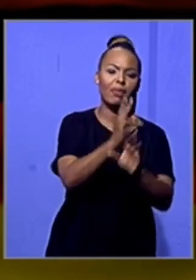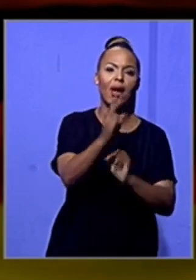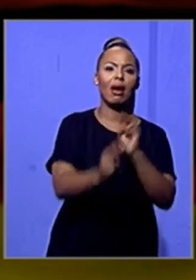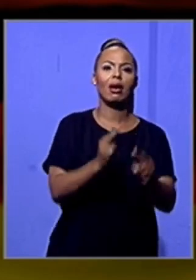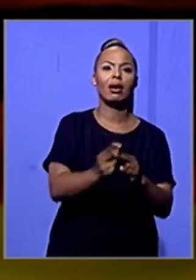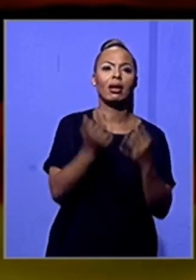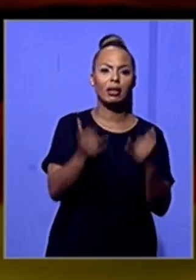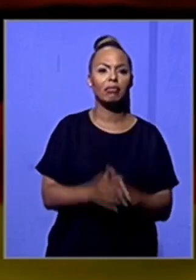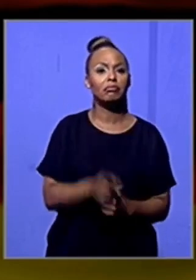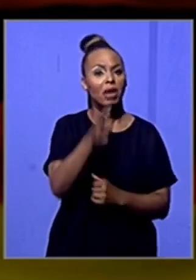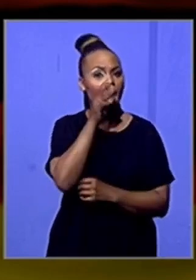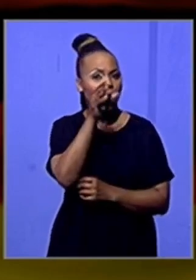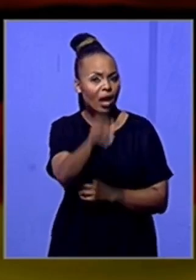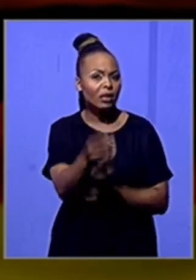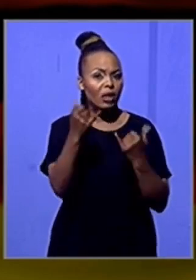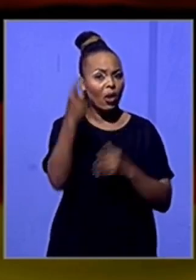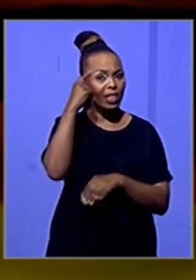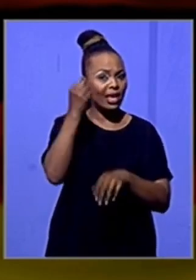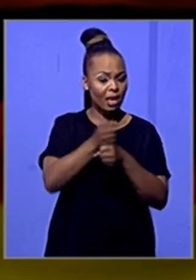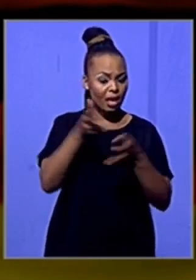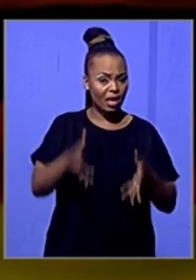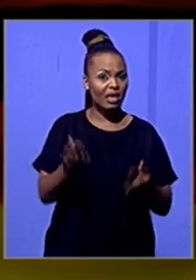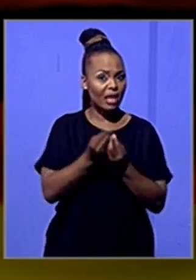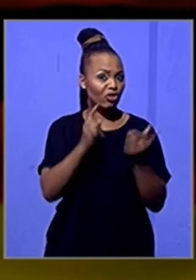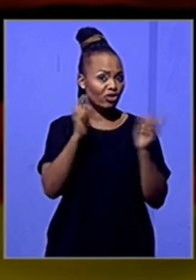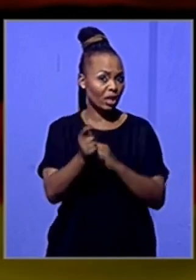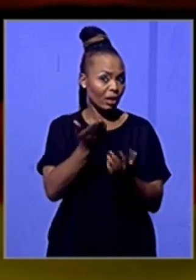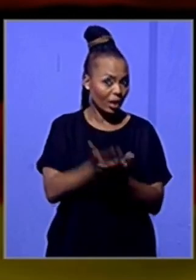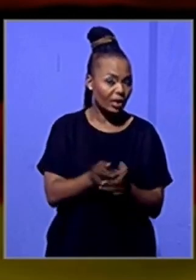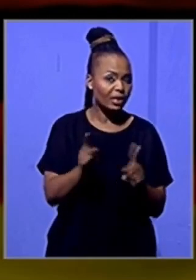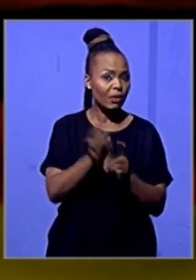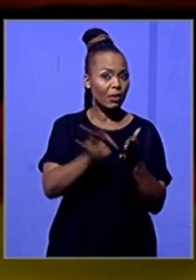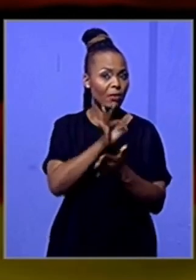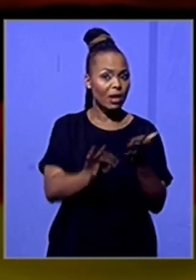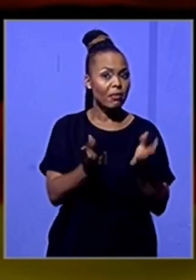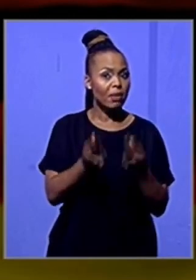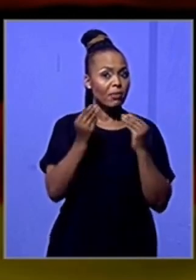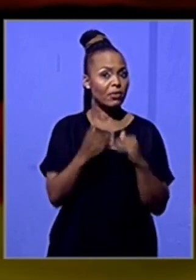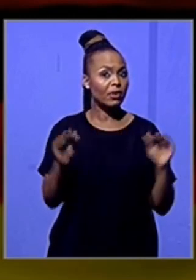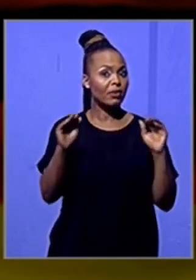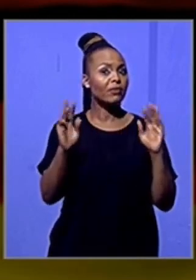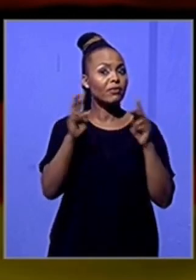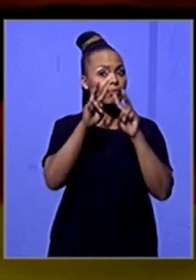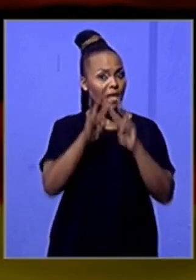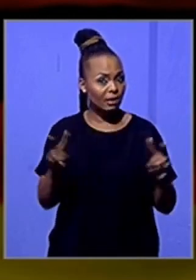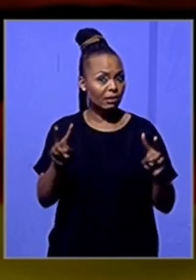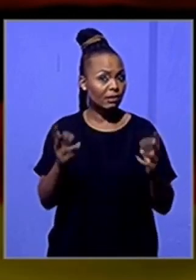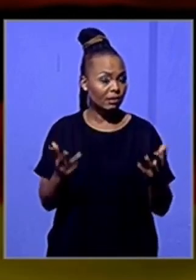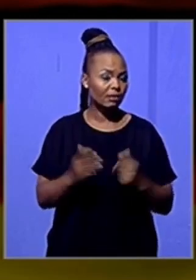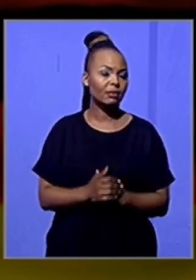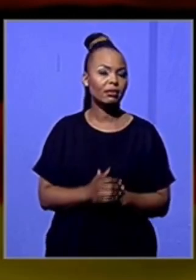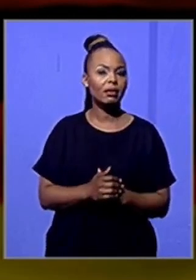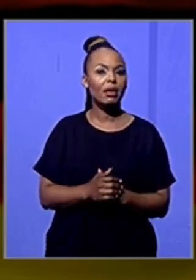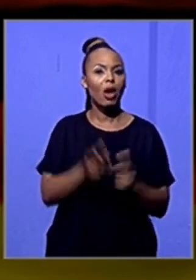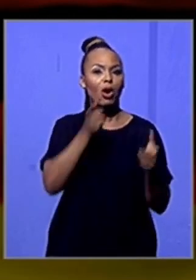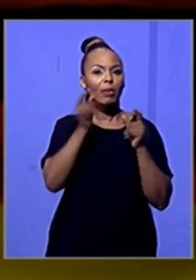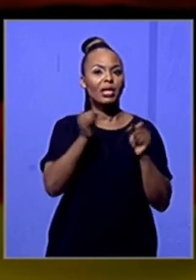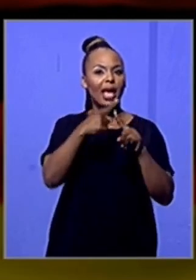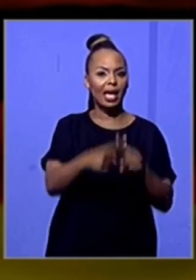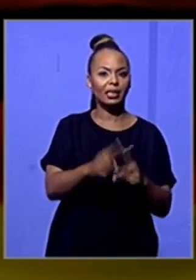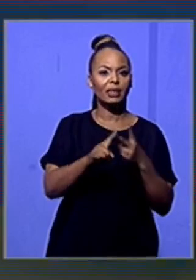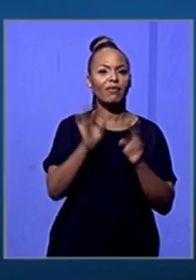gore a o akanya gore monongwaga dilo di fetogile ebile ditlhopho tseno di tla rena kagiso mme o tsibogile jaana mo X le